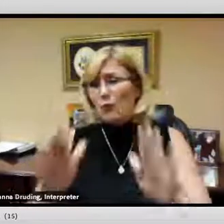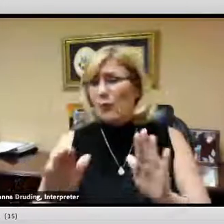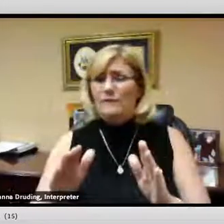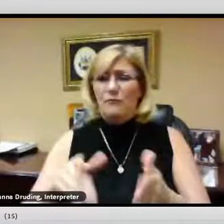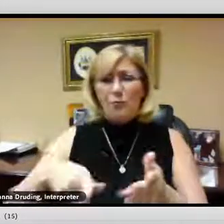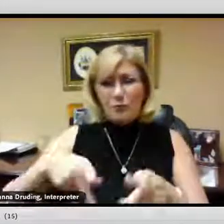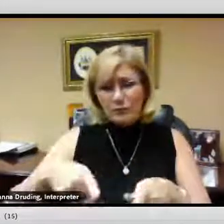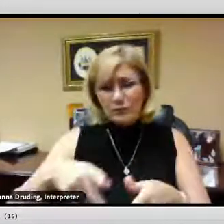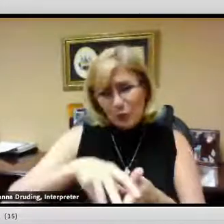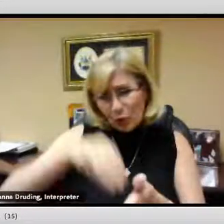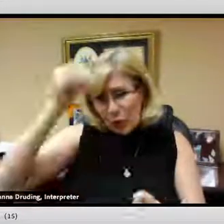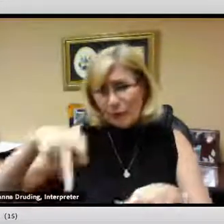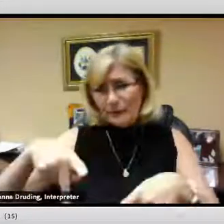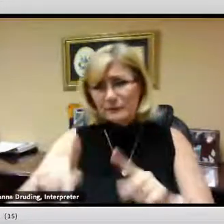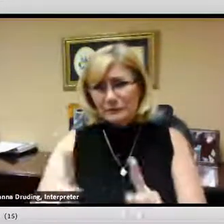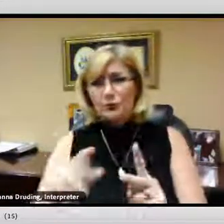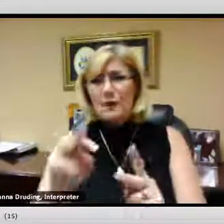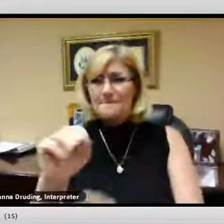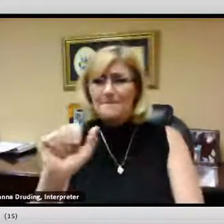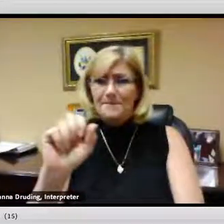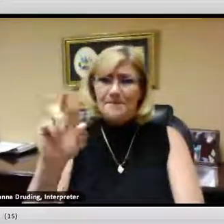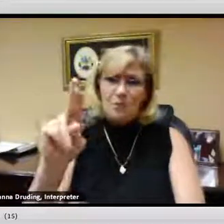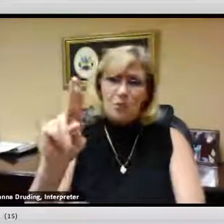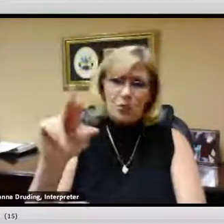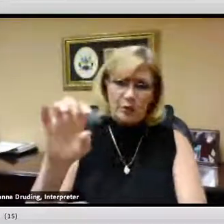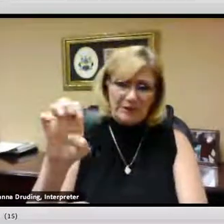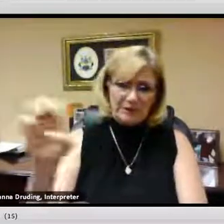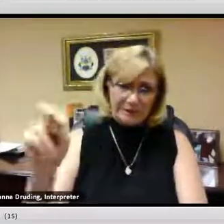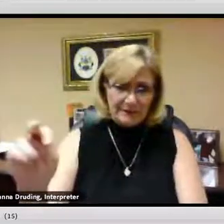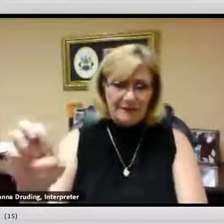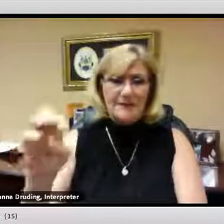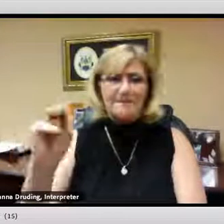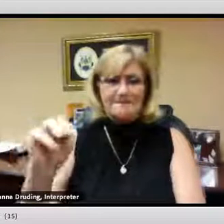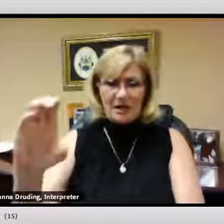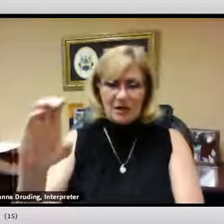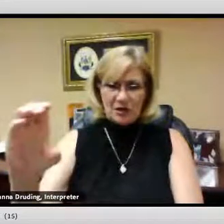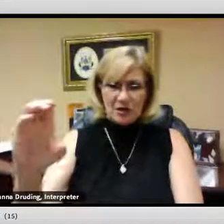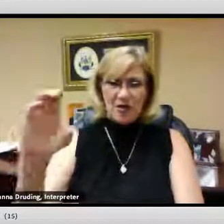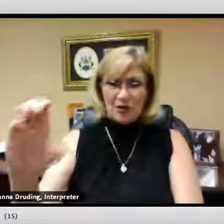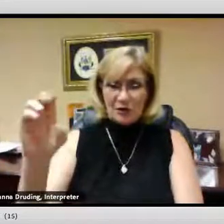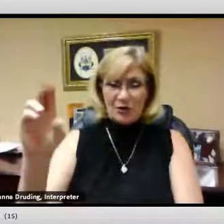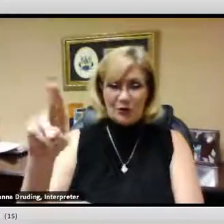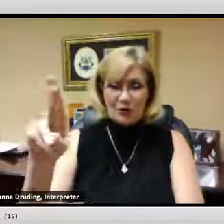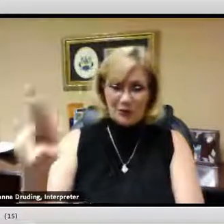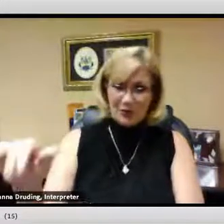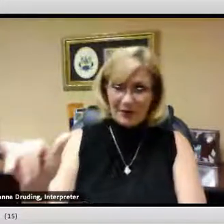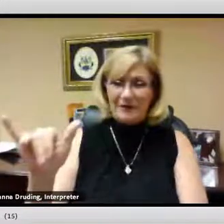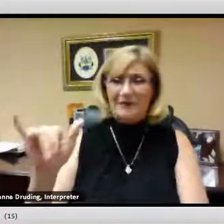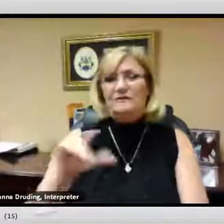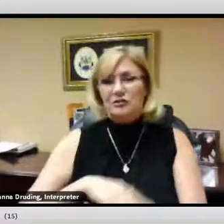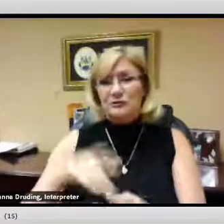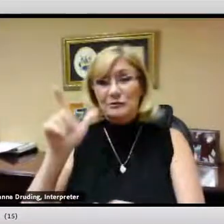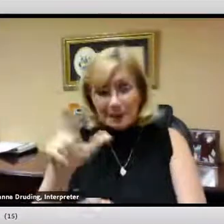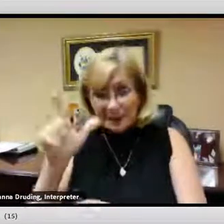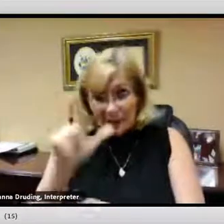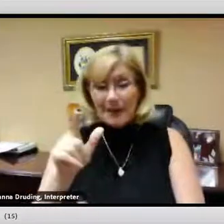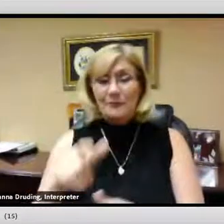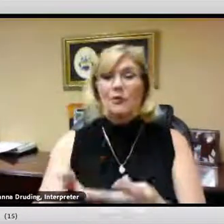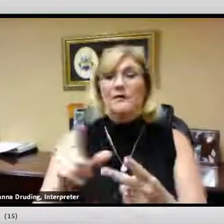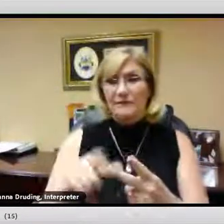with Maureen McCrory. Maureen McCrory has an MLIS and a PhD and was a catalog librarian and reference librarian